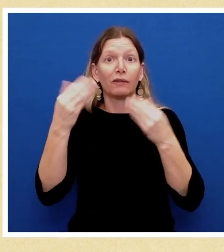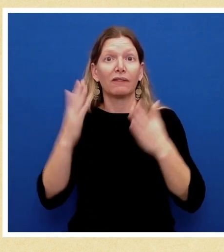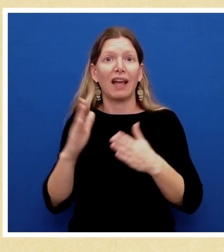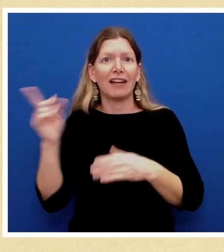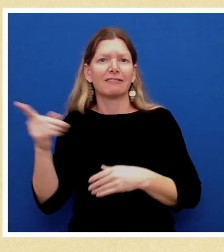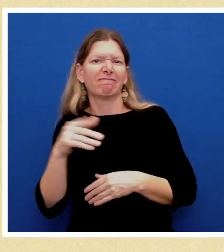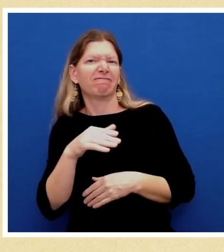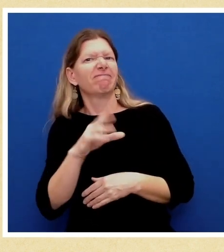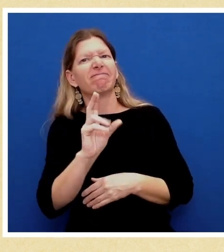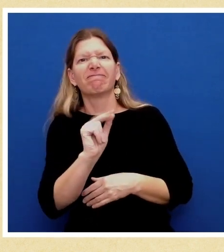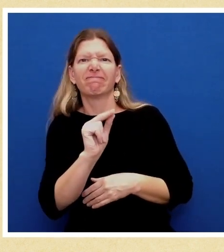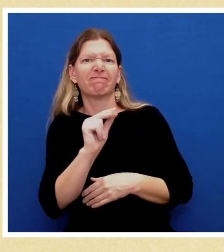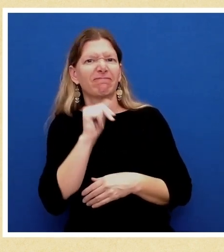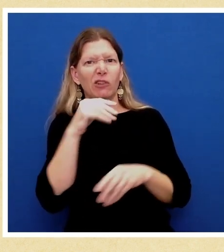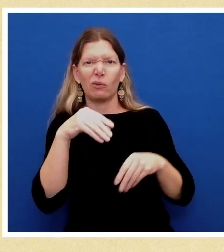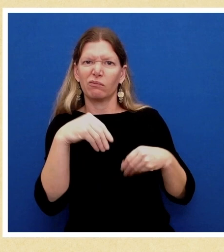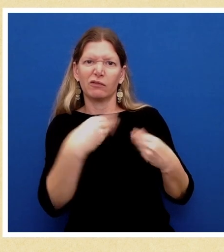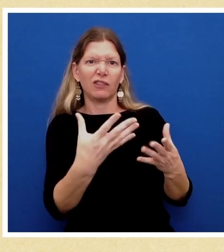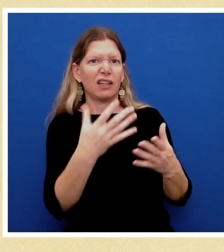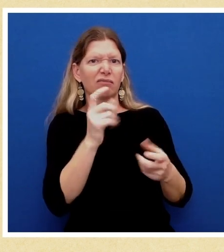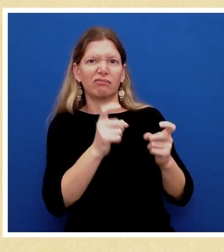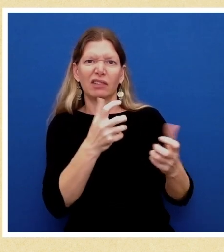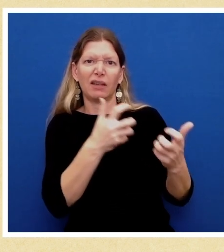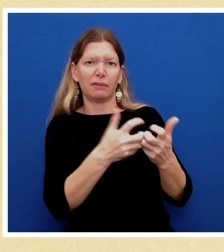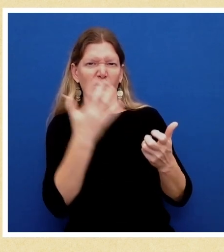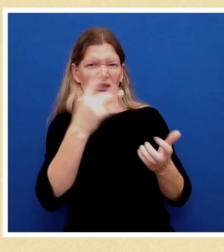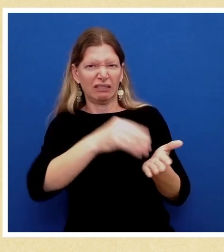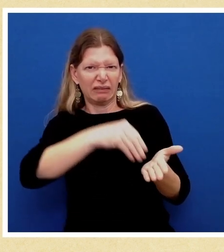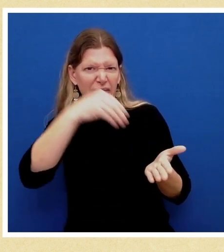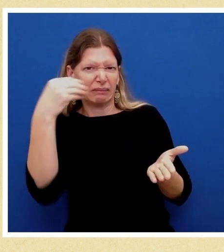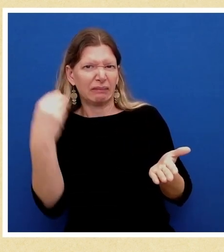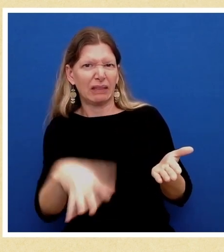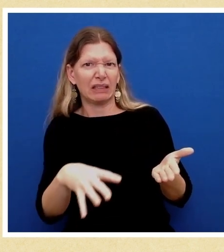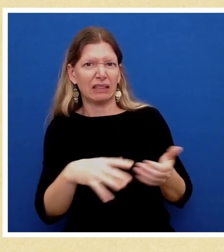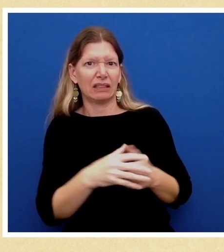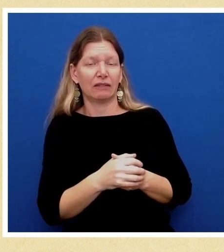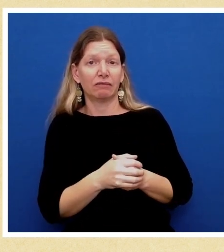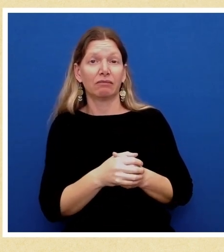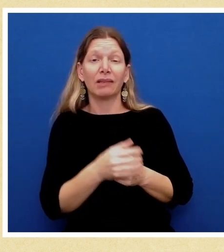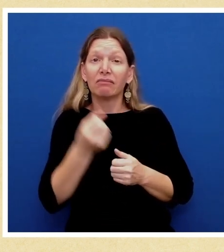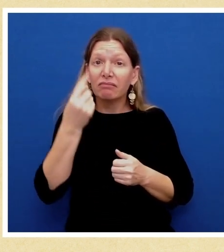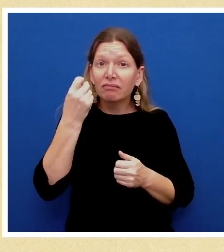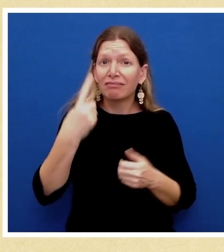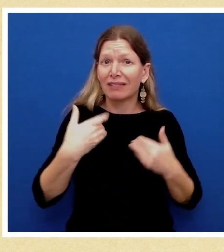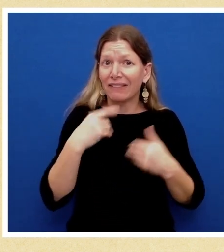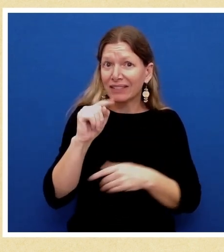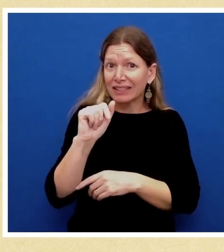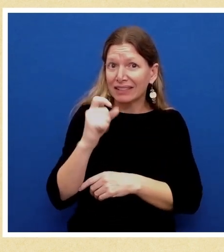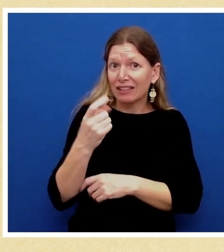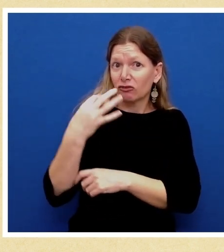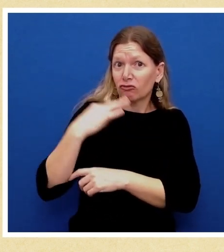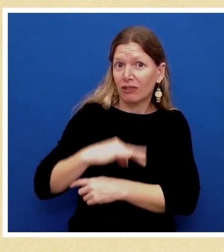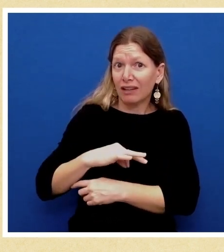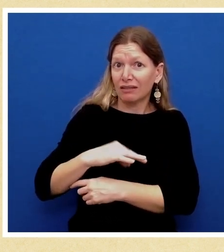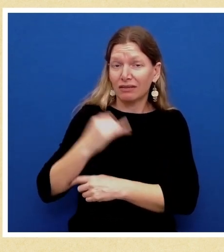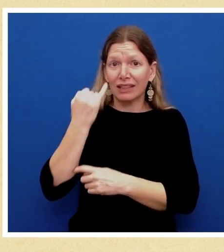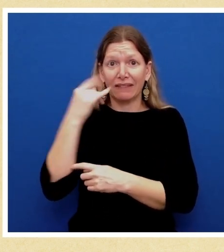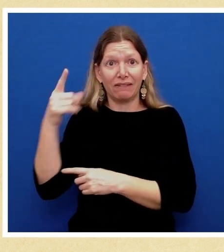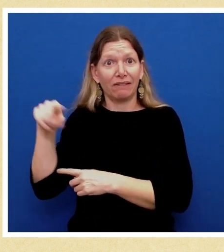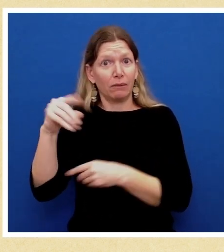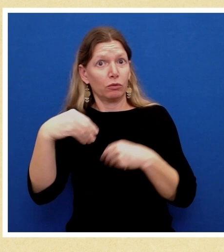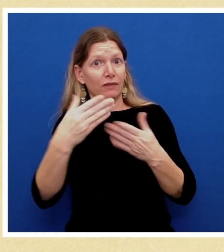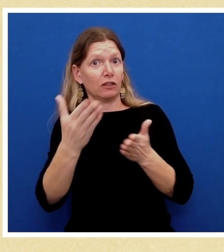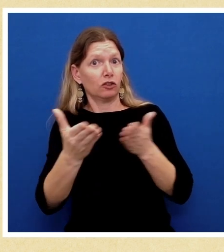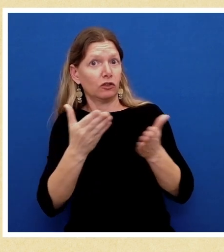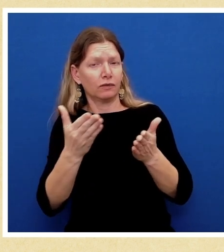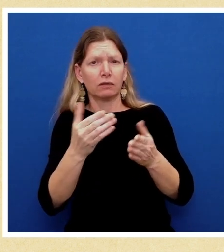You may hear from your provider that they do not want to provide the service because it will be too expensive. However, there may be tax credits available